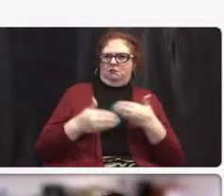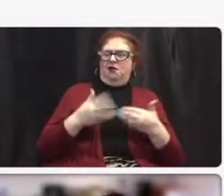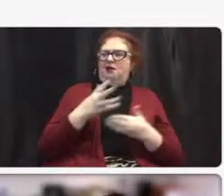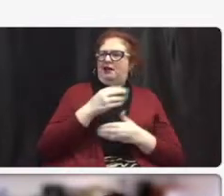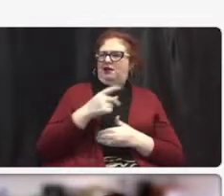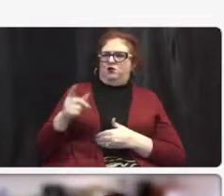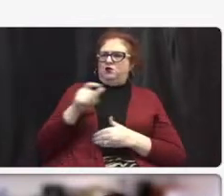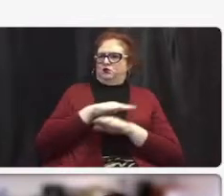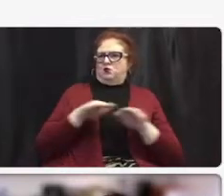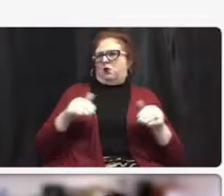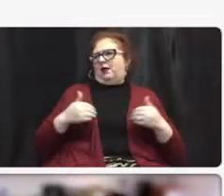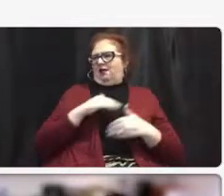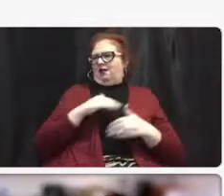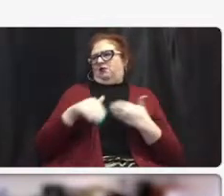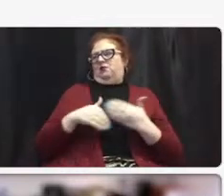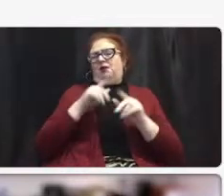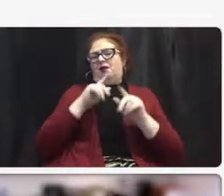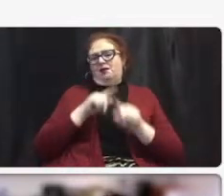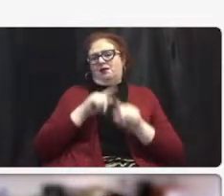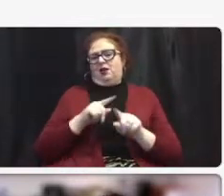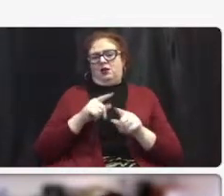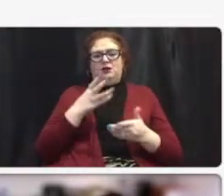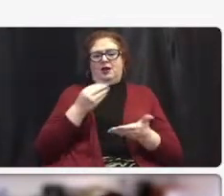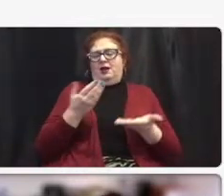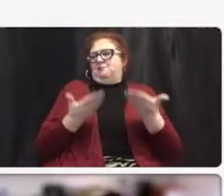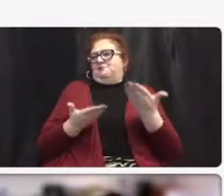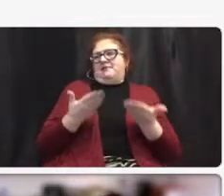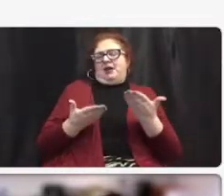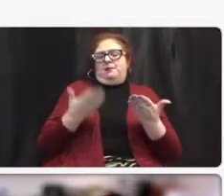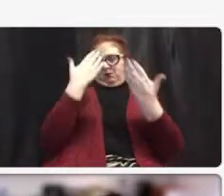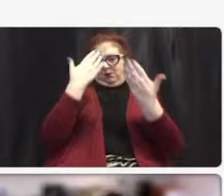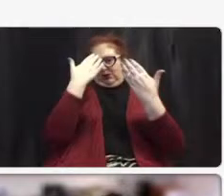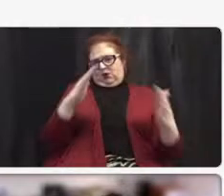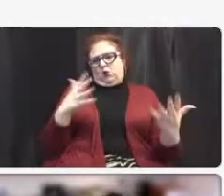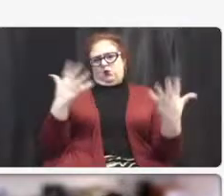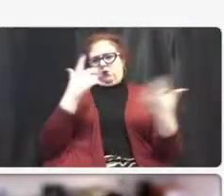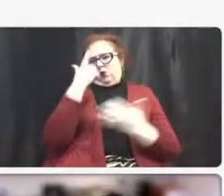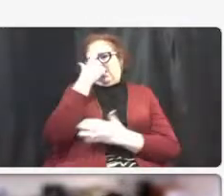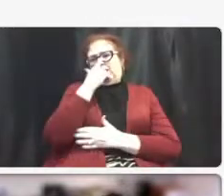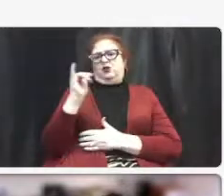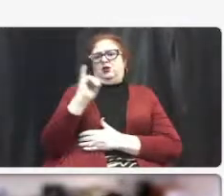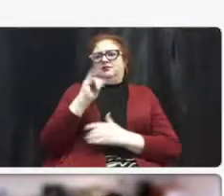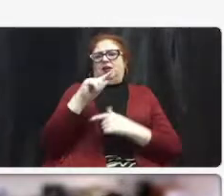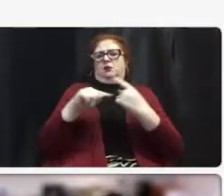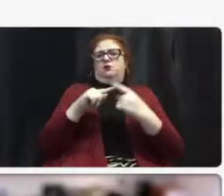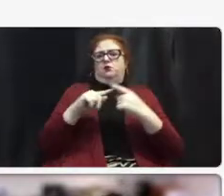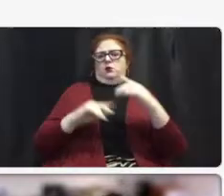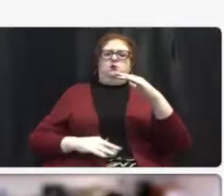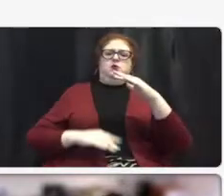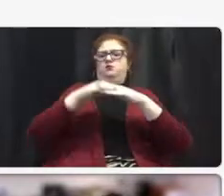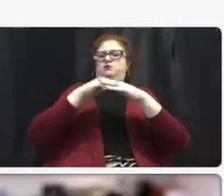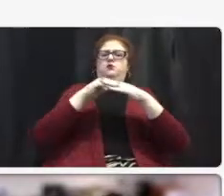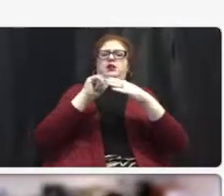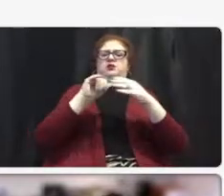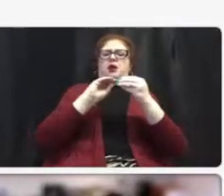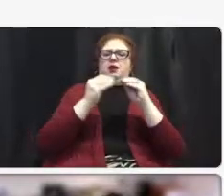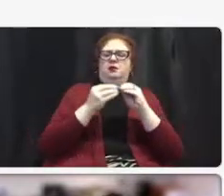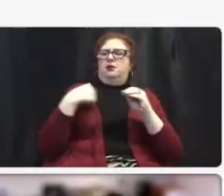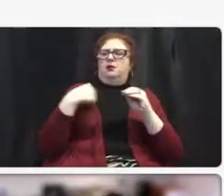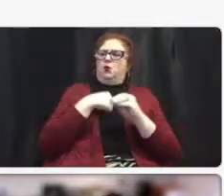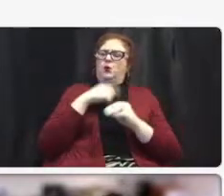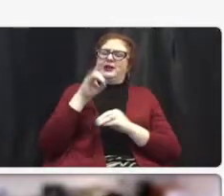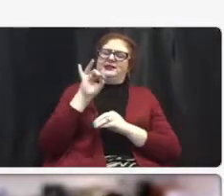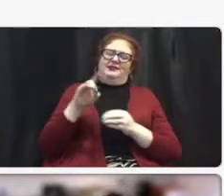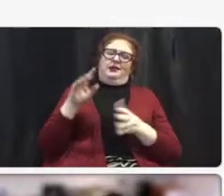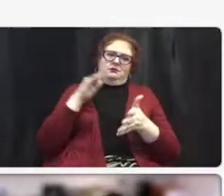what it's going to look like once we get to whatever number we're looking at. But when we studied the short-term plan for a long